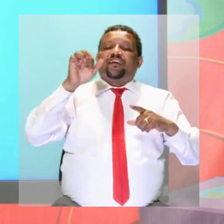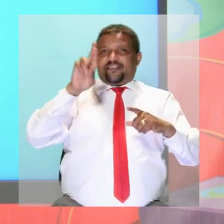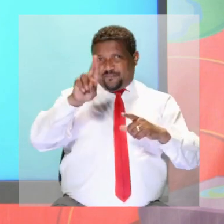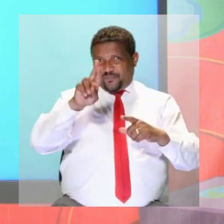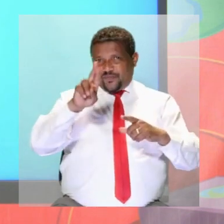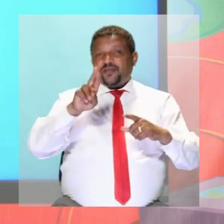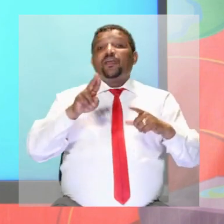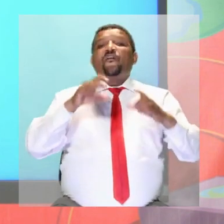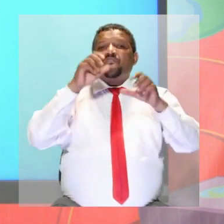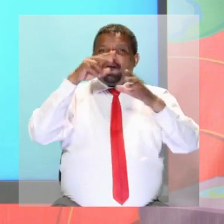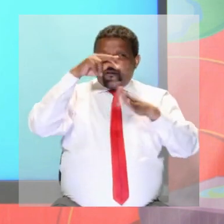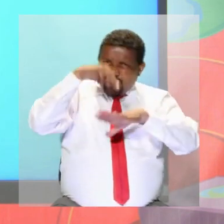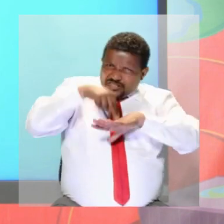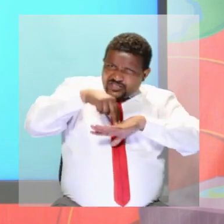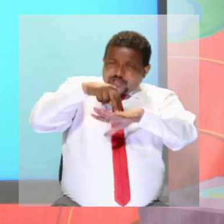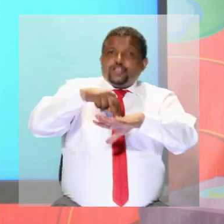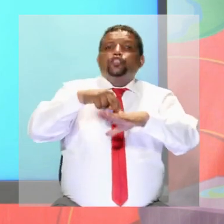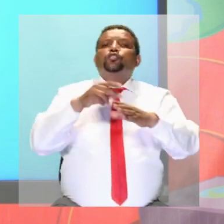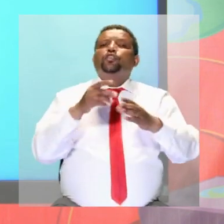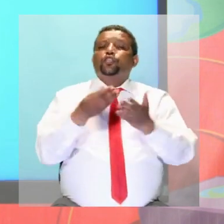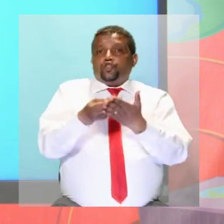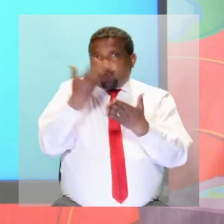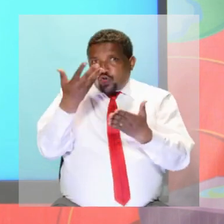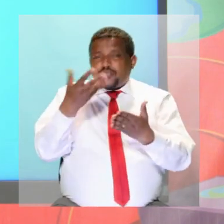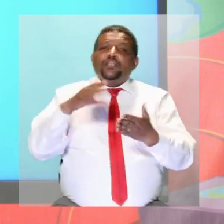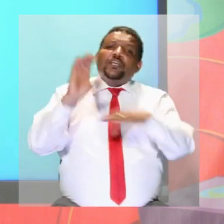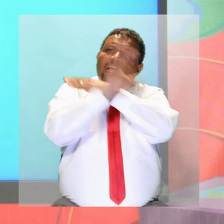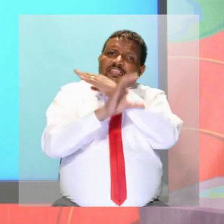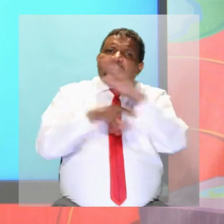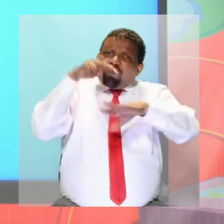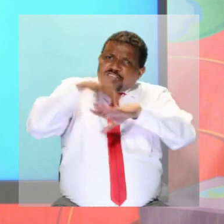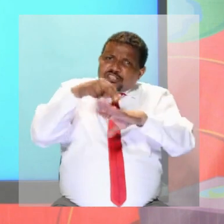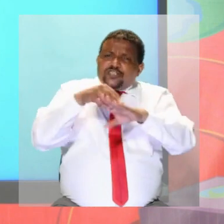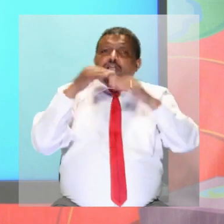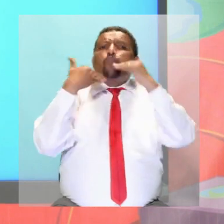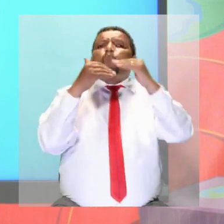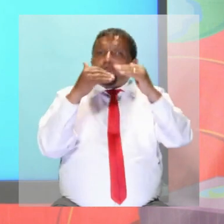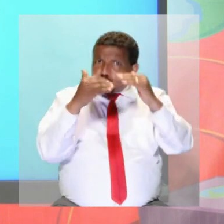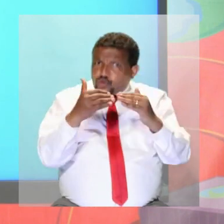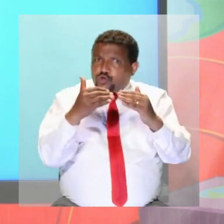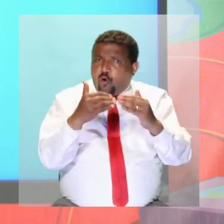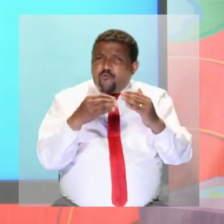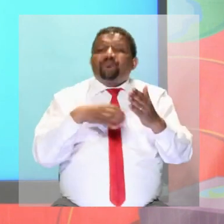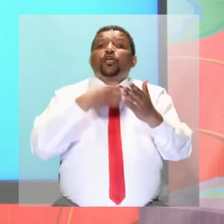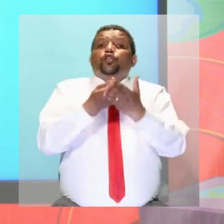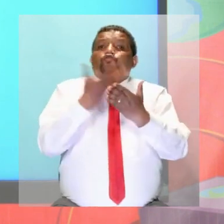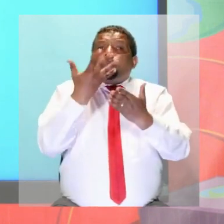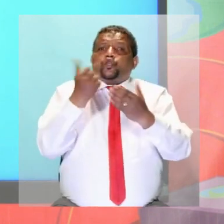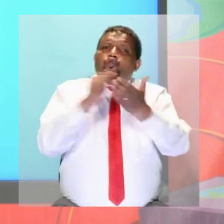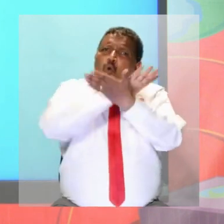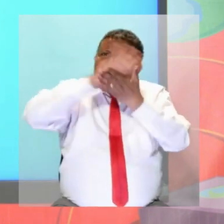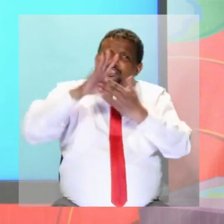the country is employing a fixed amount of resources in both quality and quantity.